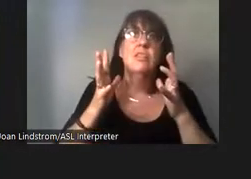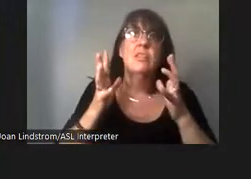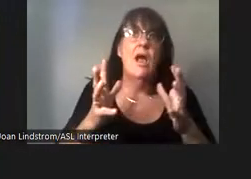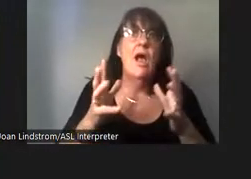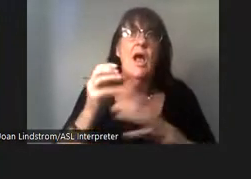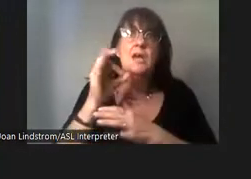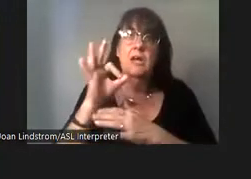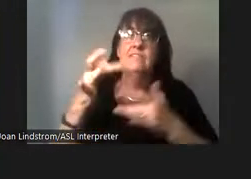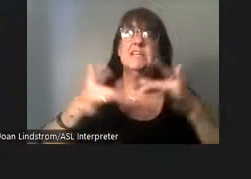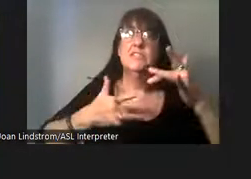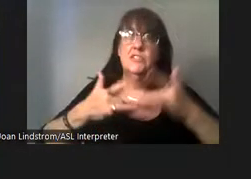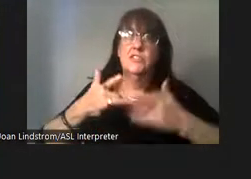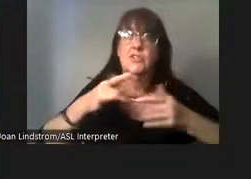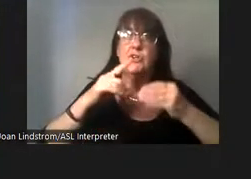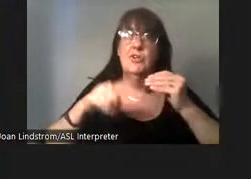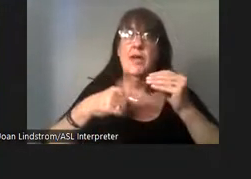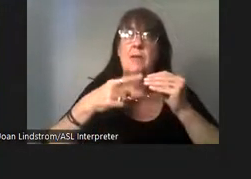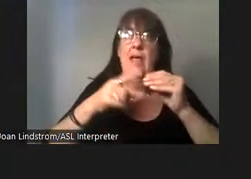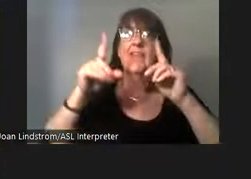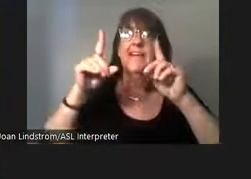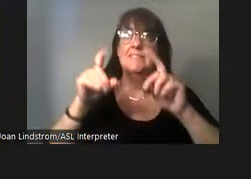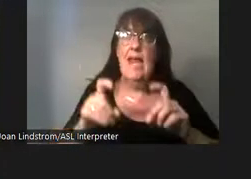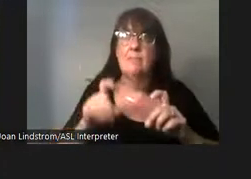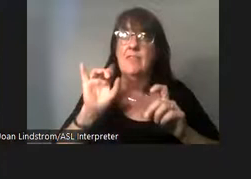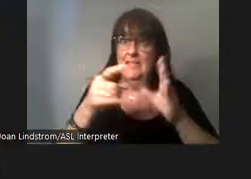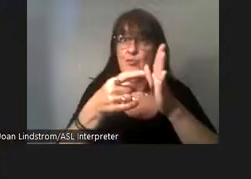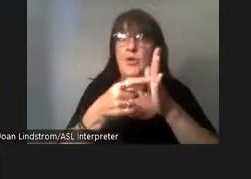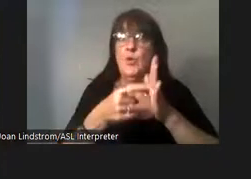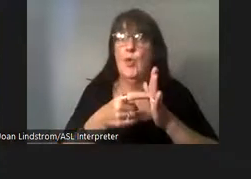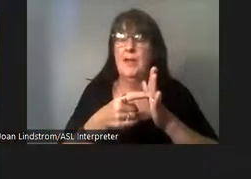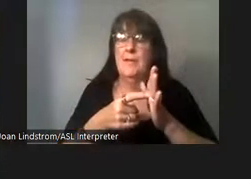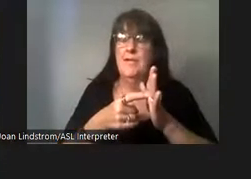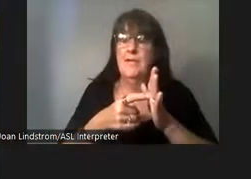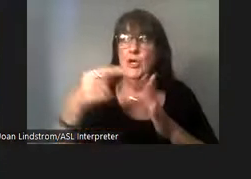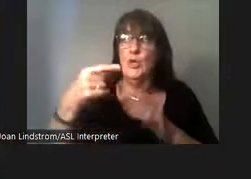I'm concerned about the exam. But again, that's one of the requirements that we have to